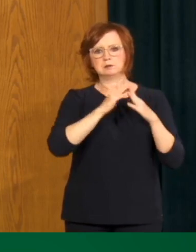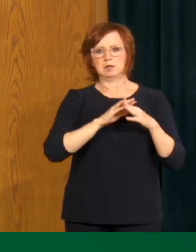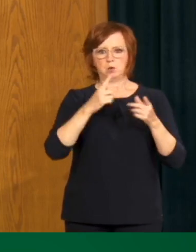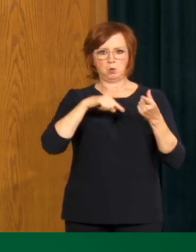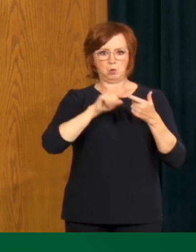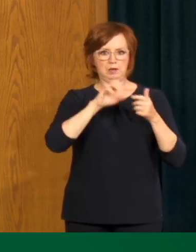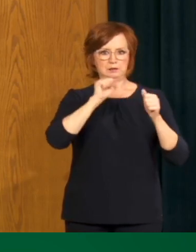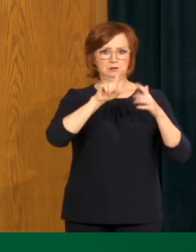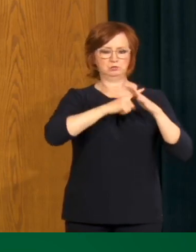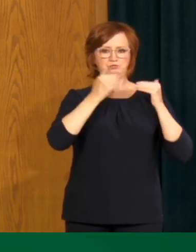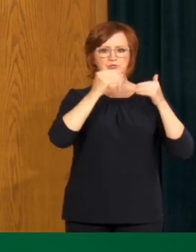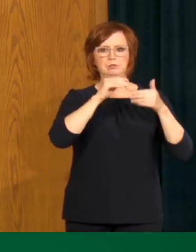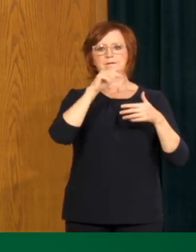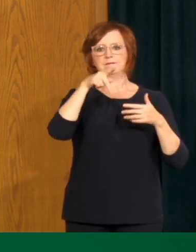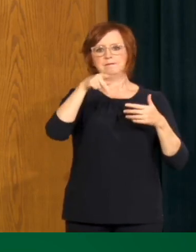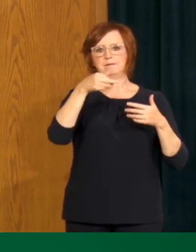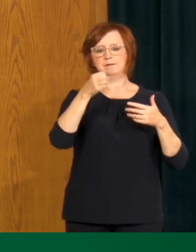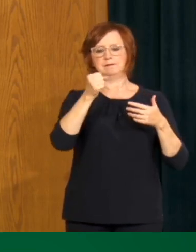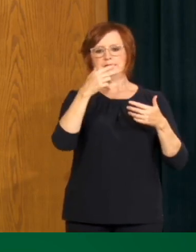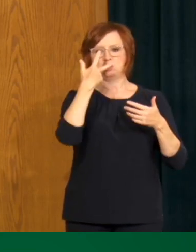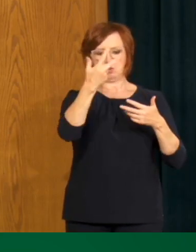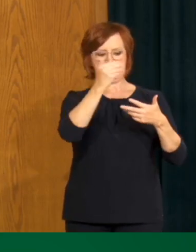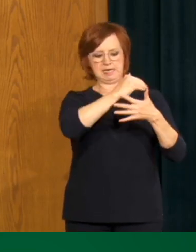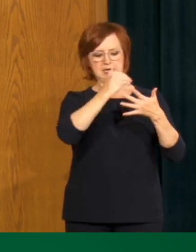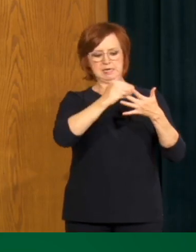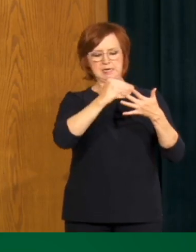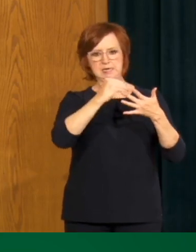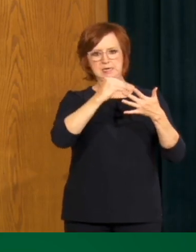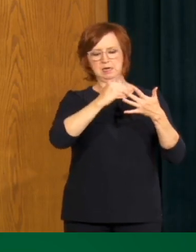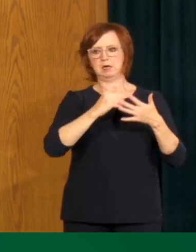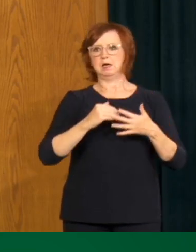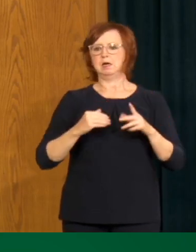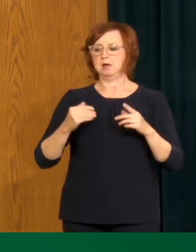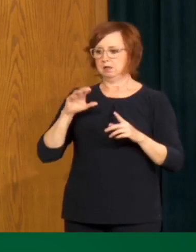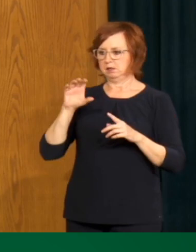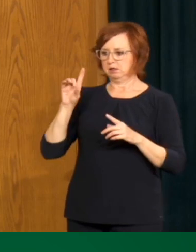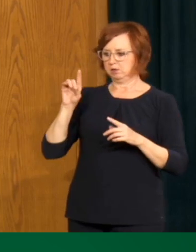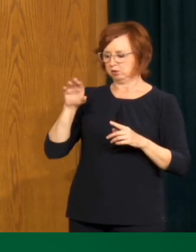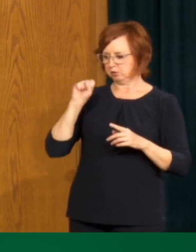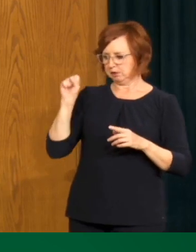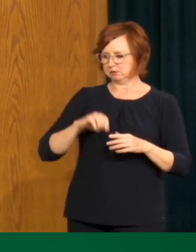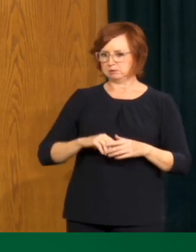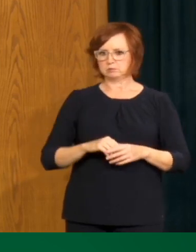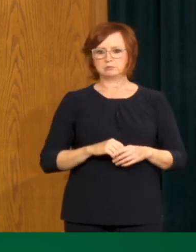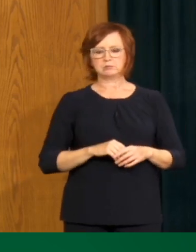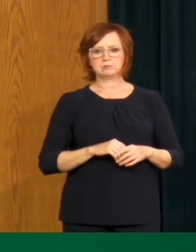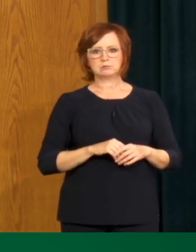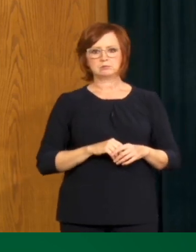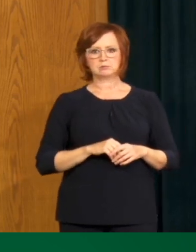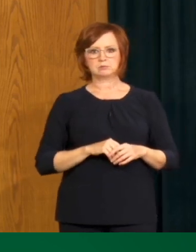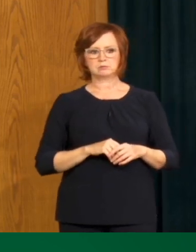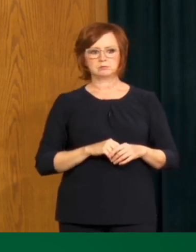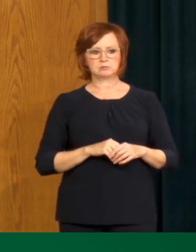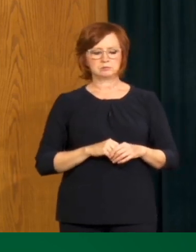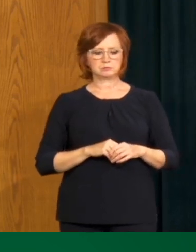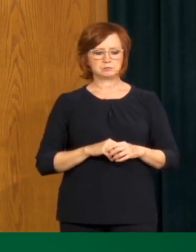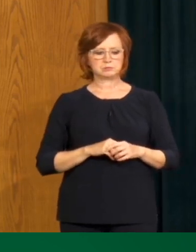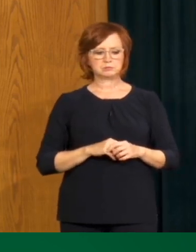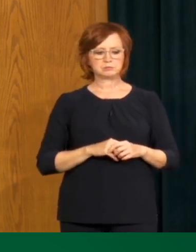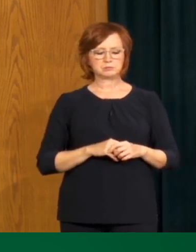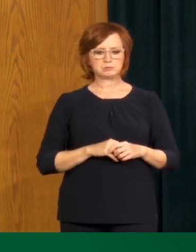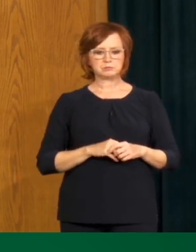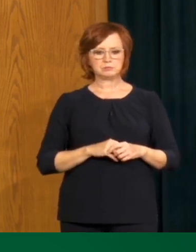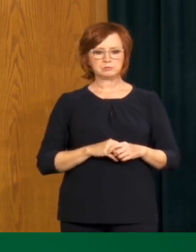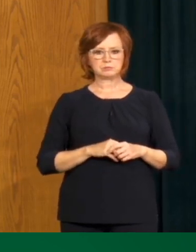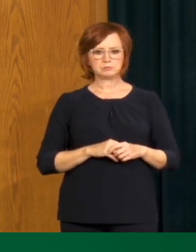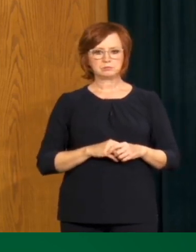Northwest, for most jurisdictions, they can have the same gathering sizes that apply in the